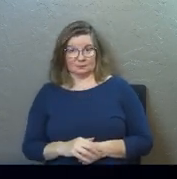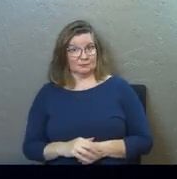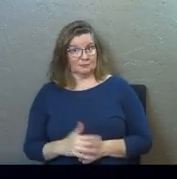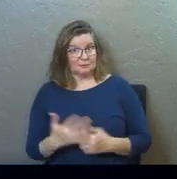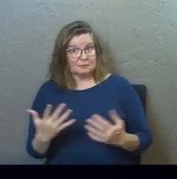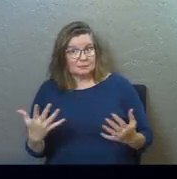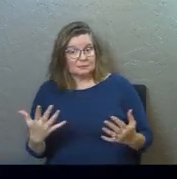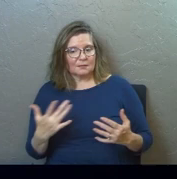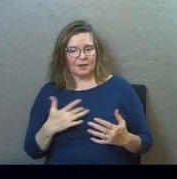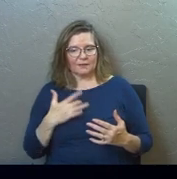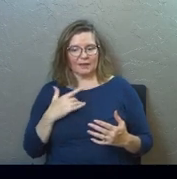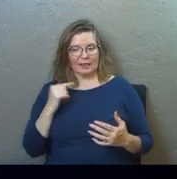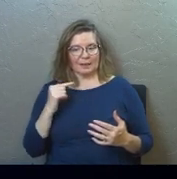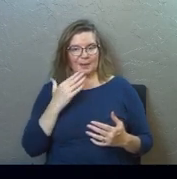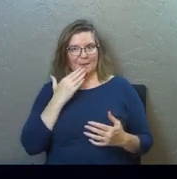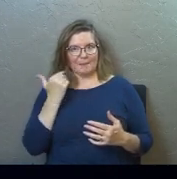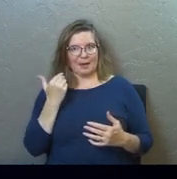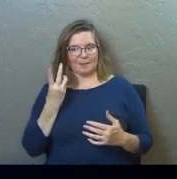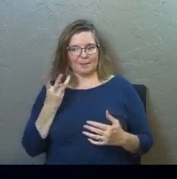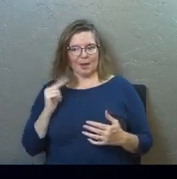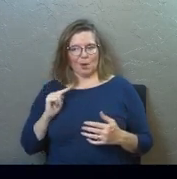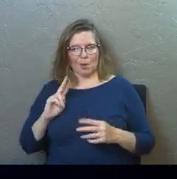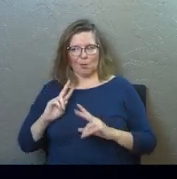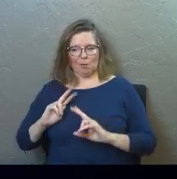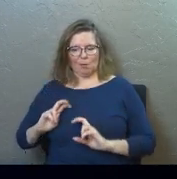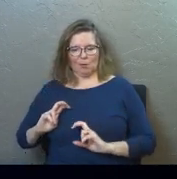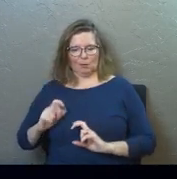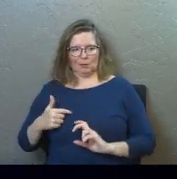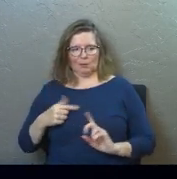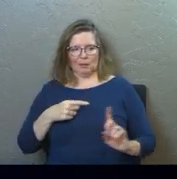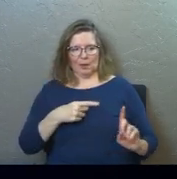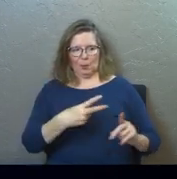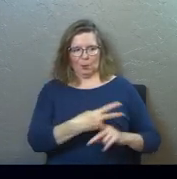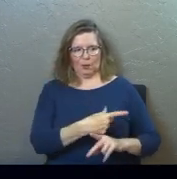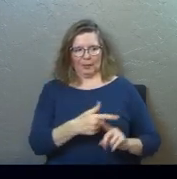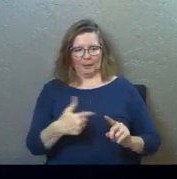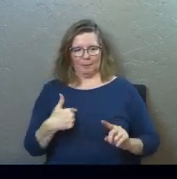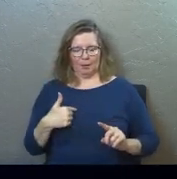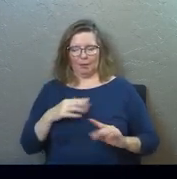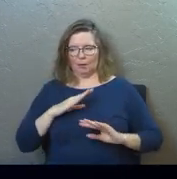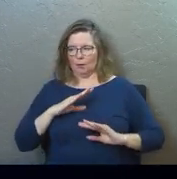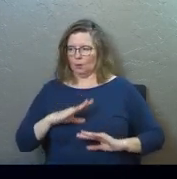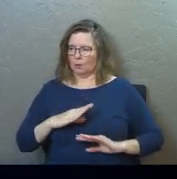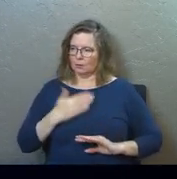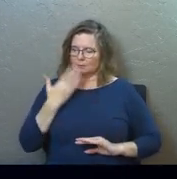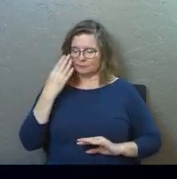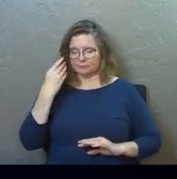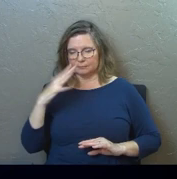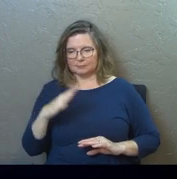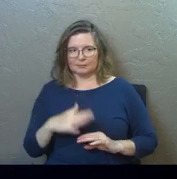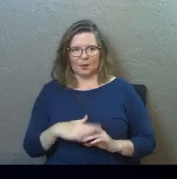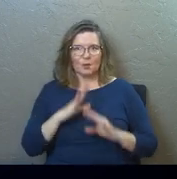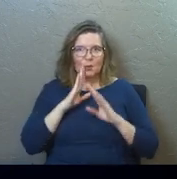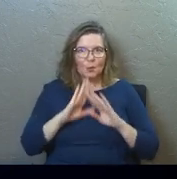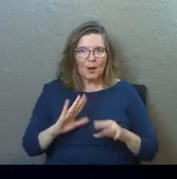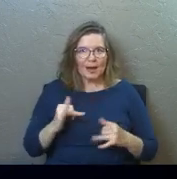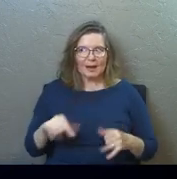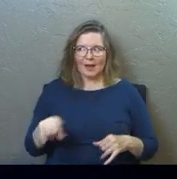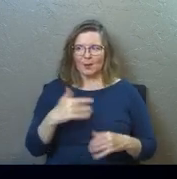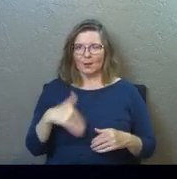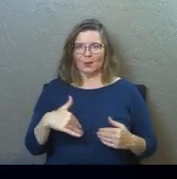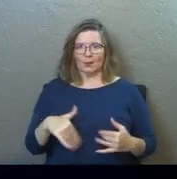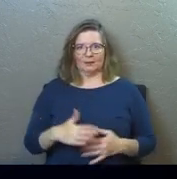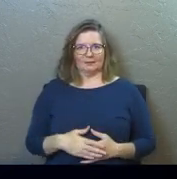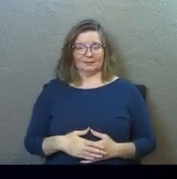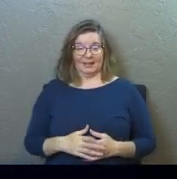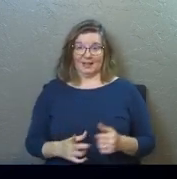there's a part of us that feels a little bit better about our own brokenness because we're not as broken as they are, oh, you're so quiet now, and it's so tense